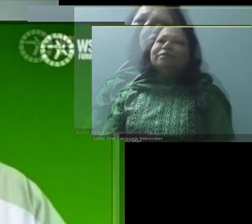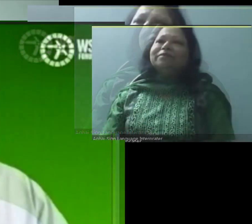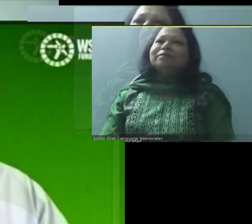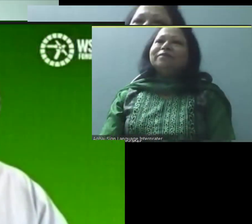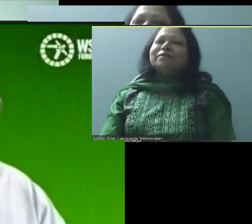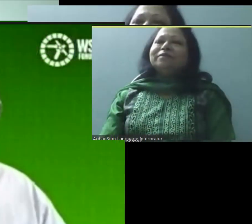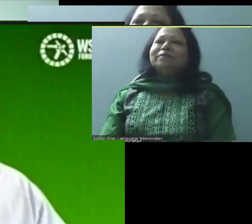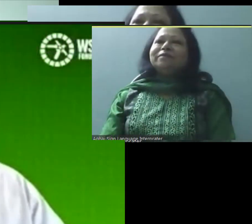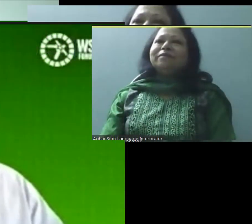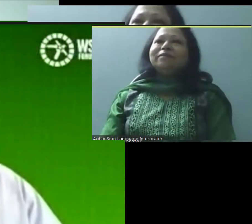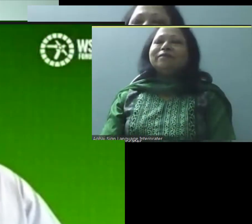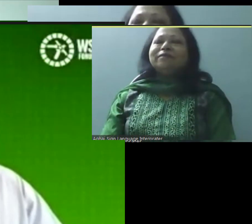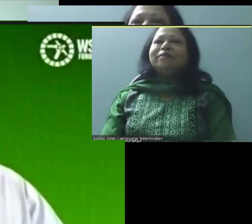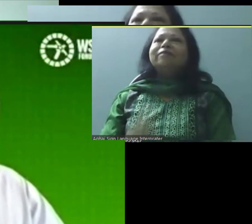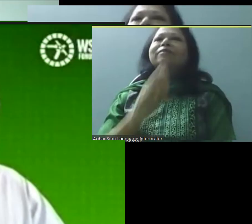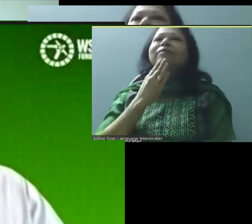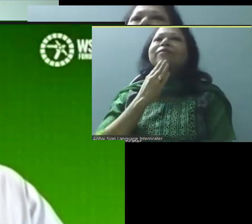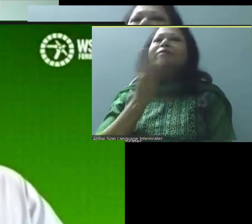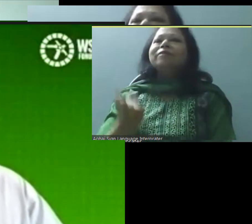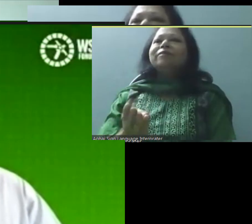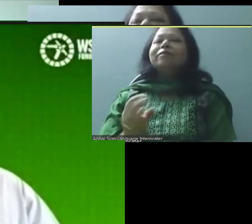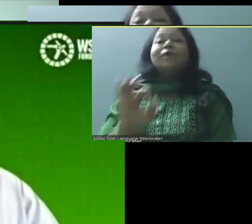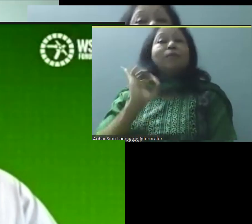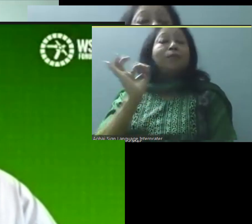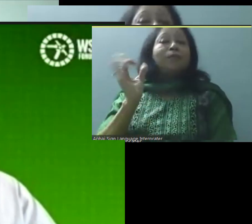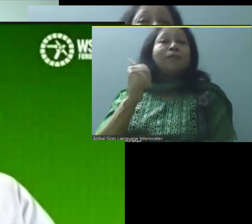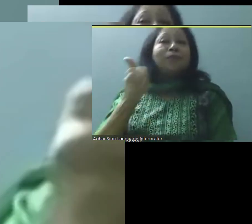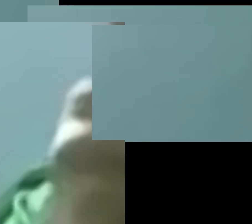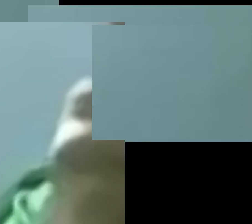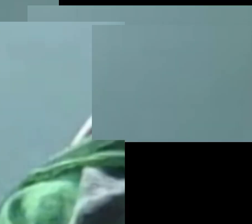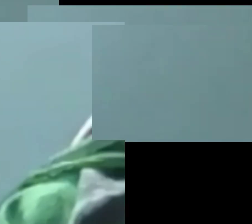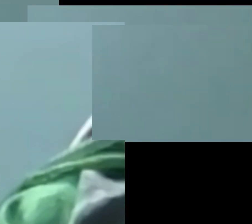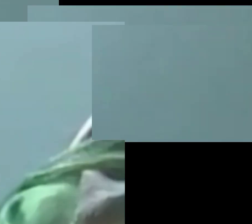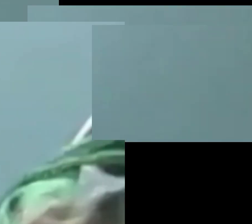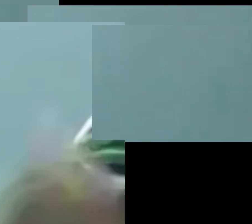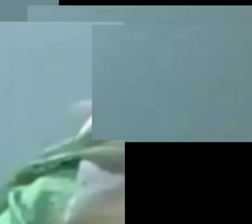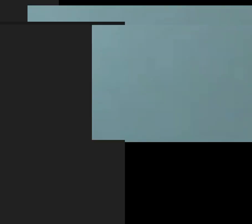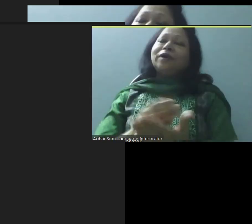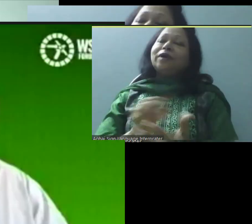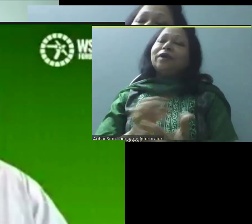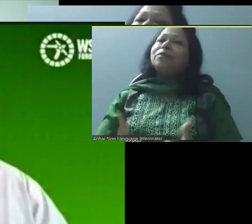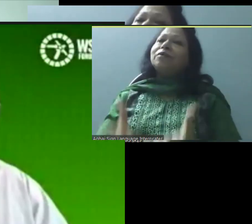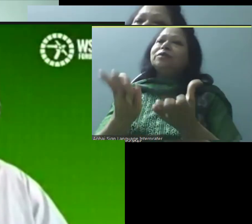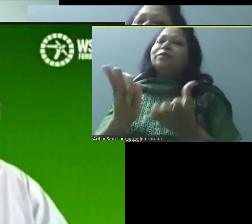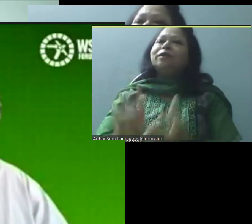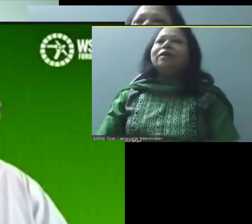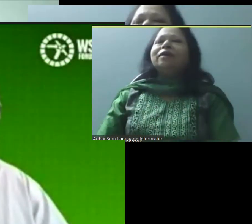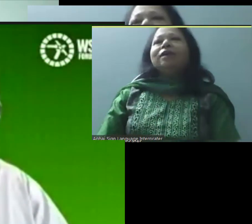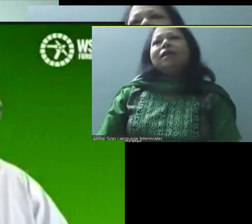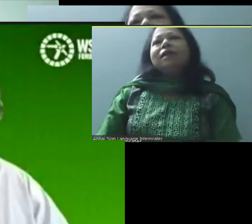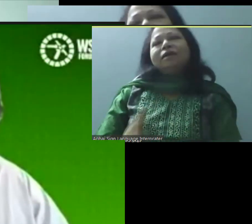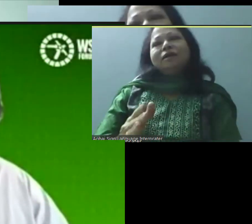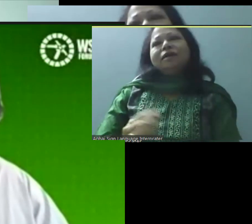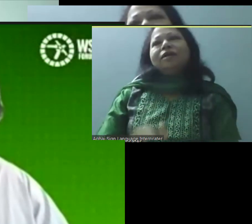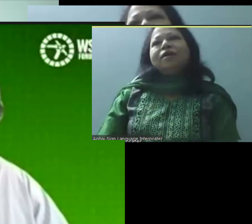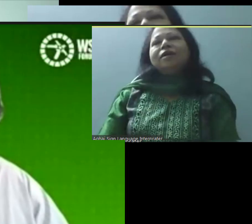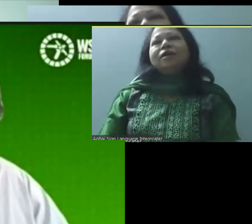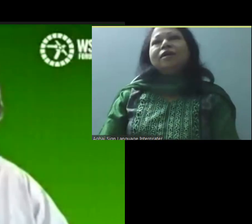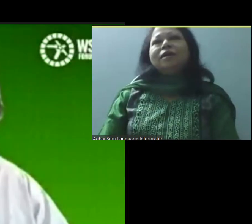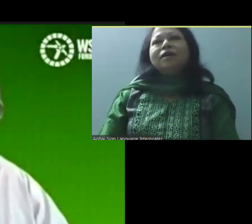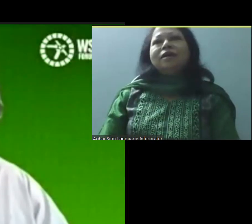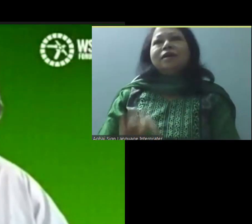Okay, so thank you very much for the wonderful opening, Professor Tim. And yes, indeed, we've got a